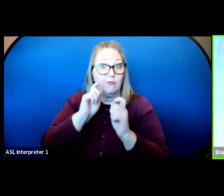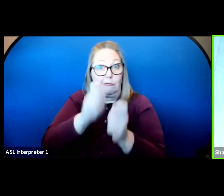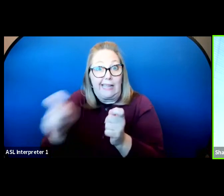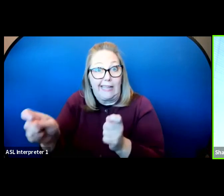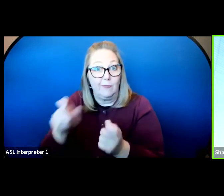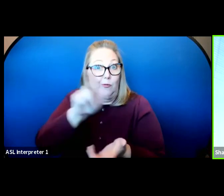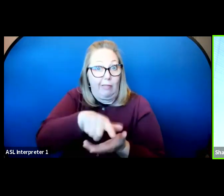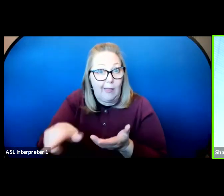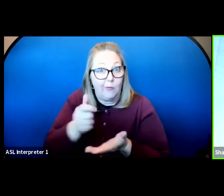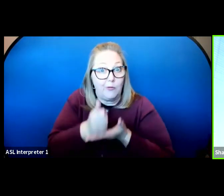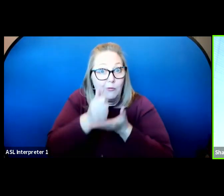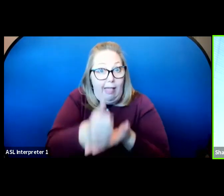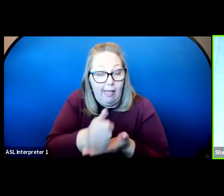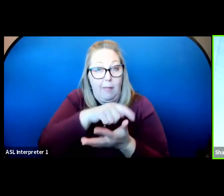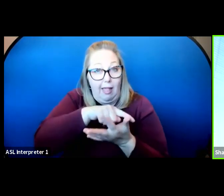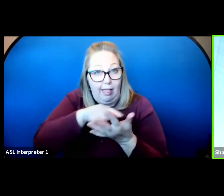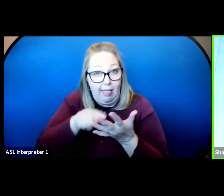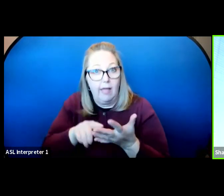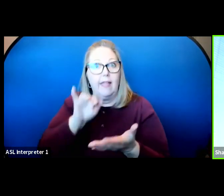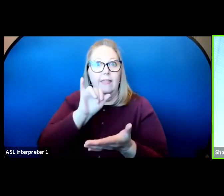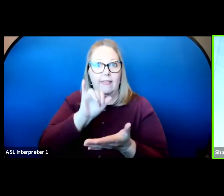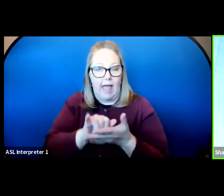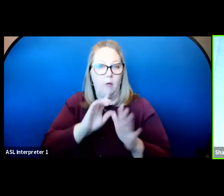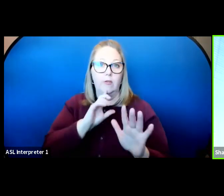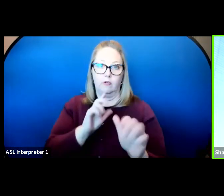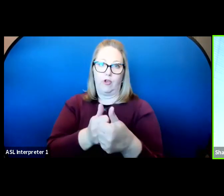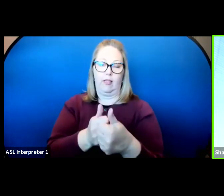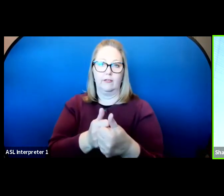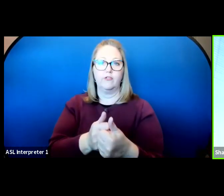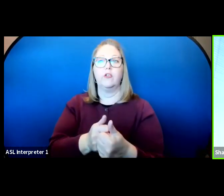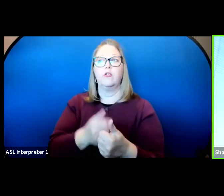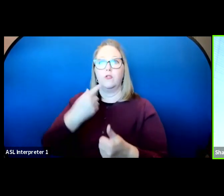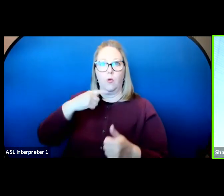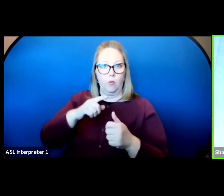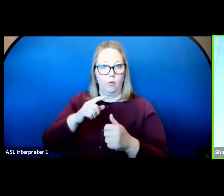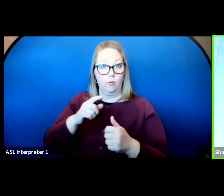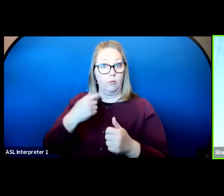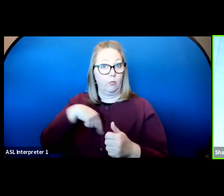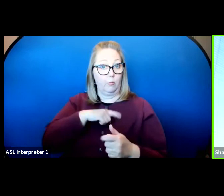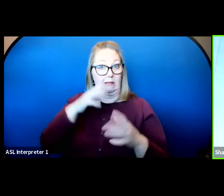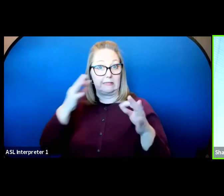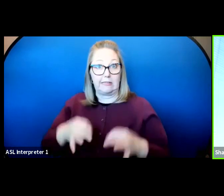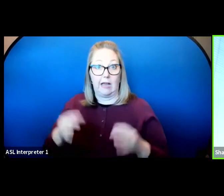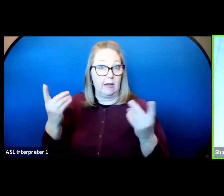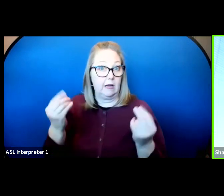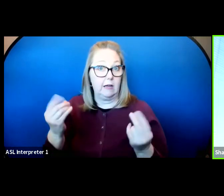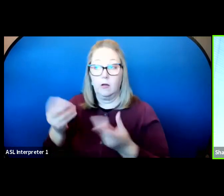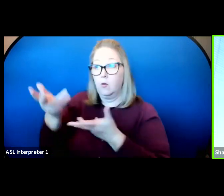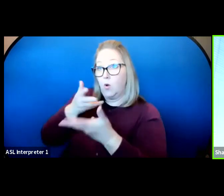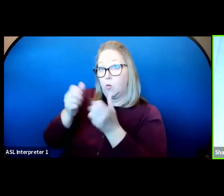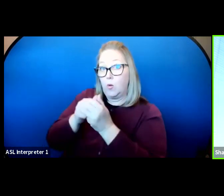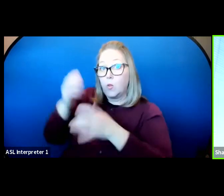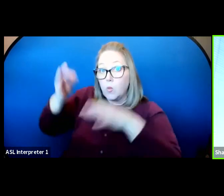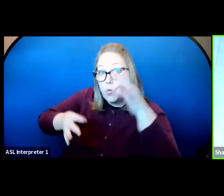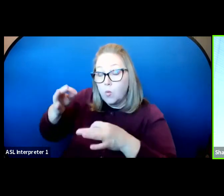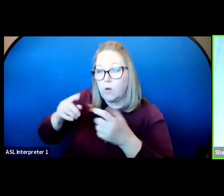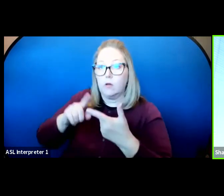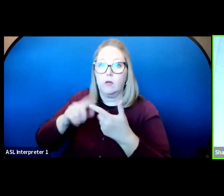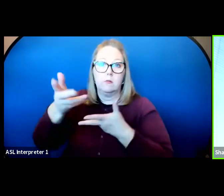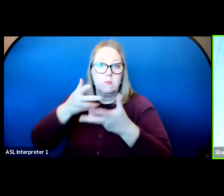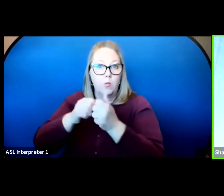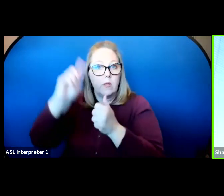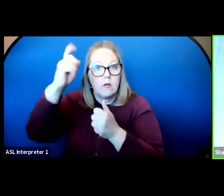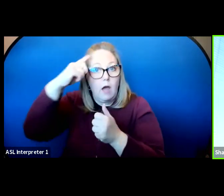with the courts, the Nevada Supreme Court, with the counties, with the governor's office, with the different